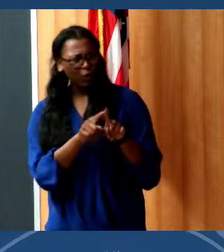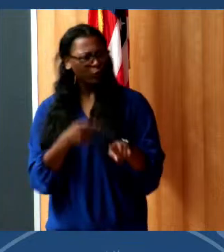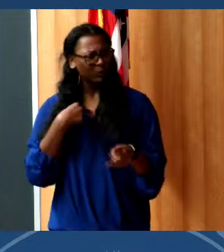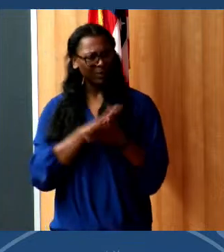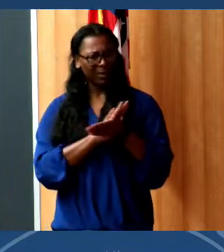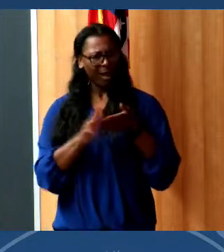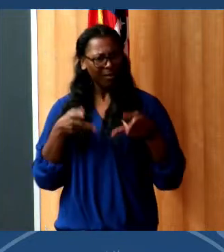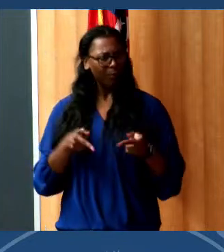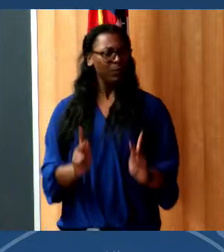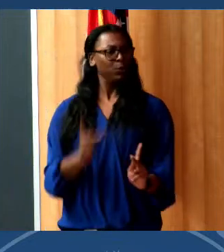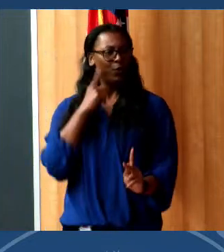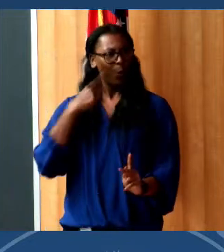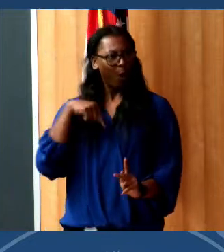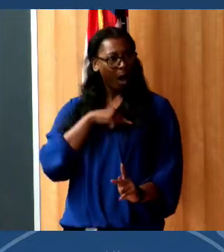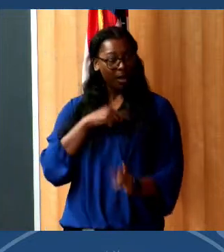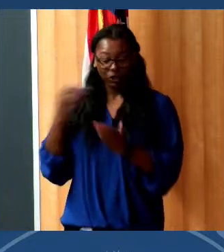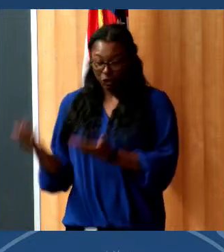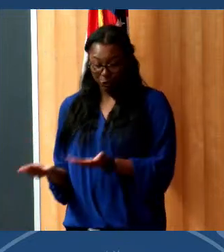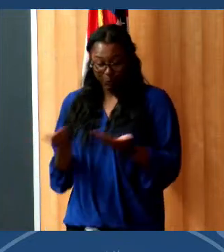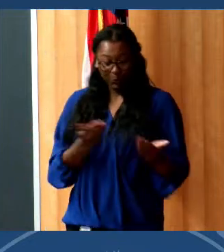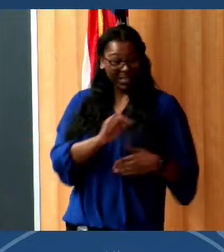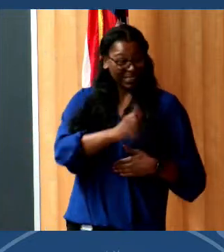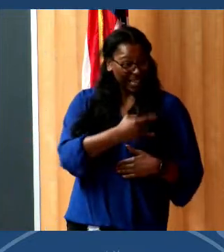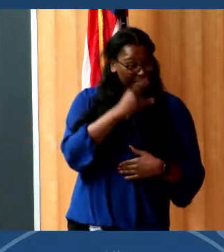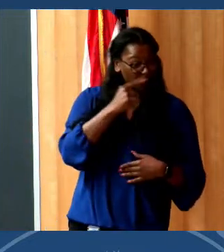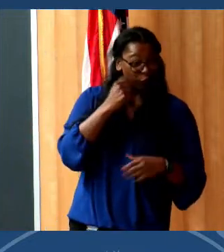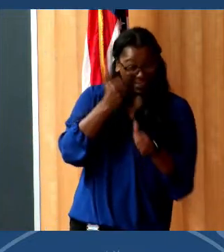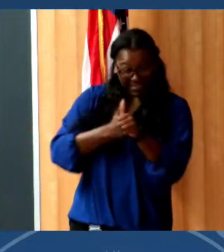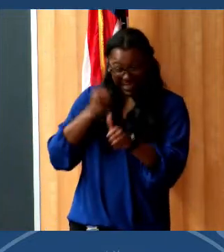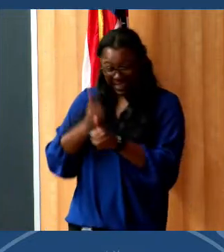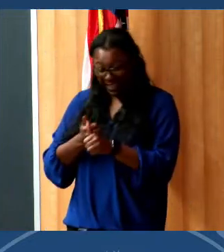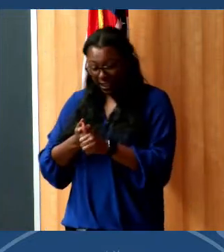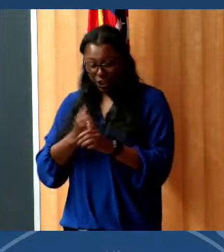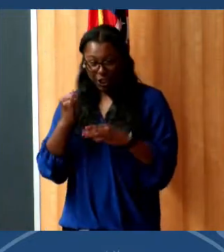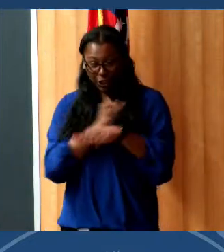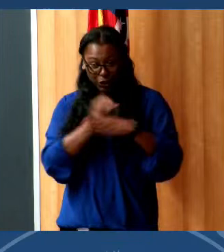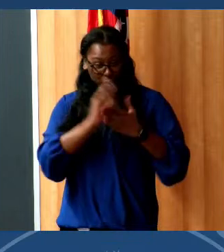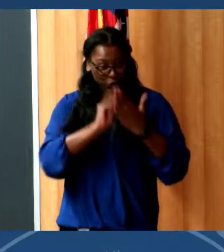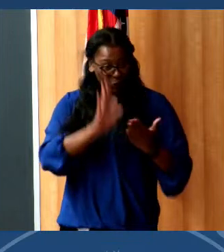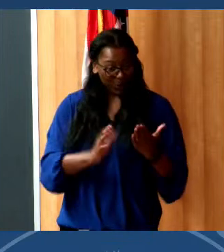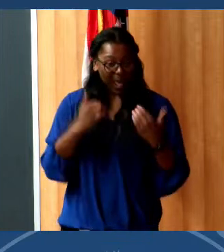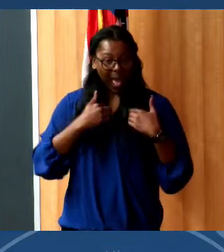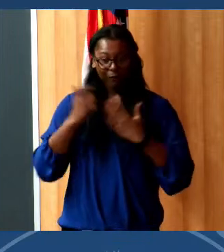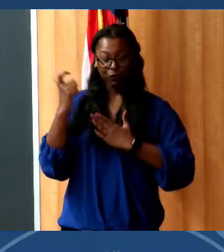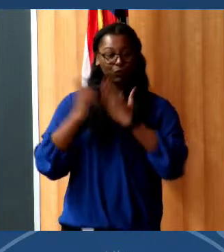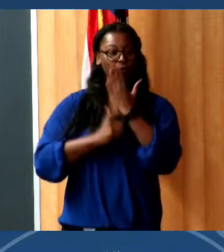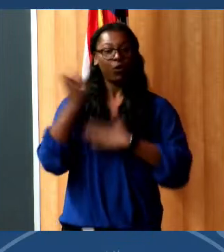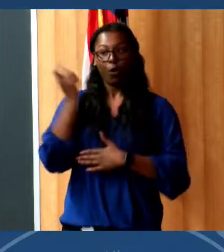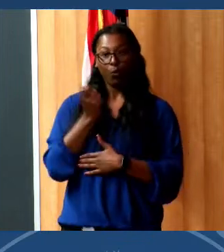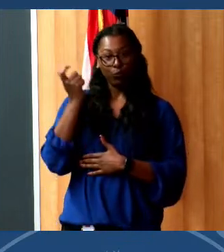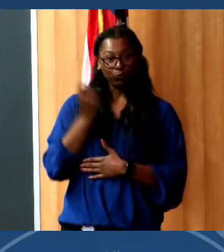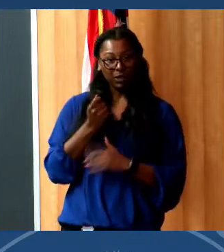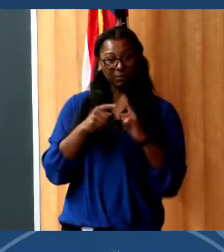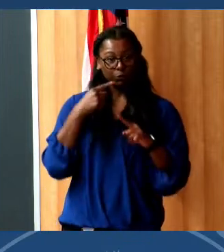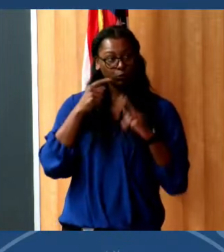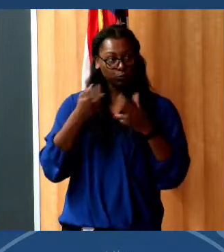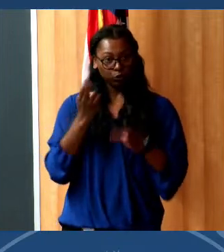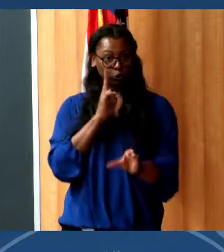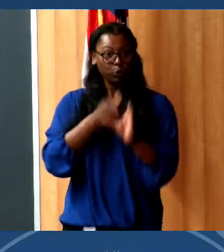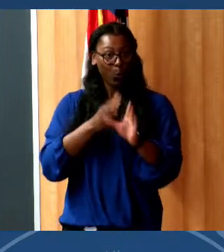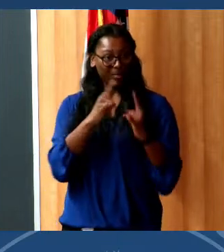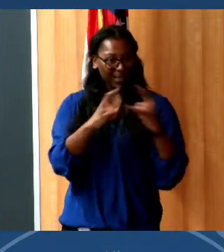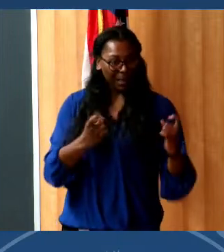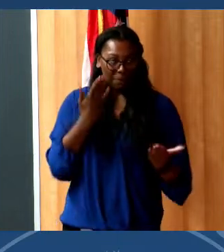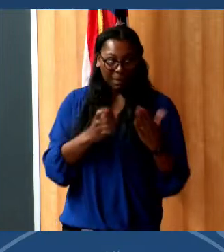opportunity to bring 10 kids for every fellows that we had, got scholarship to come into the camp that may not have been